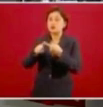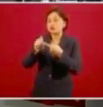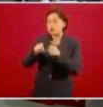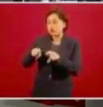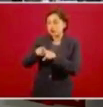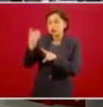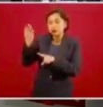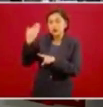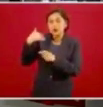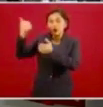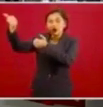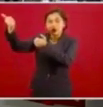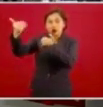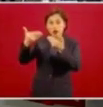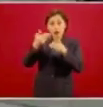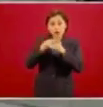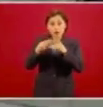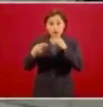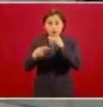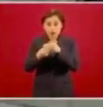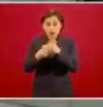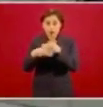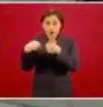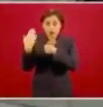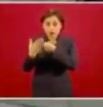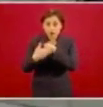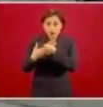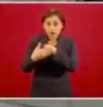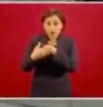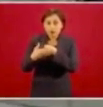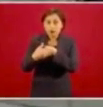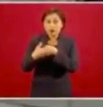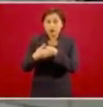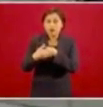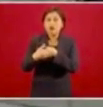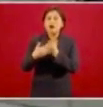First, I would like to ask about this shipment that you mentioned.